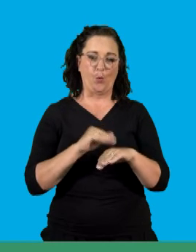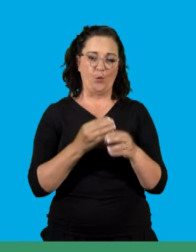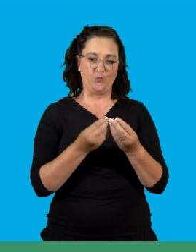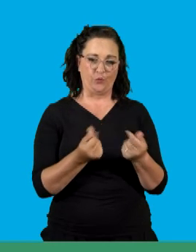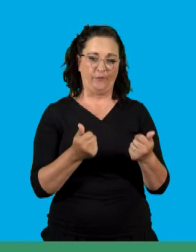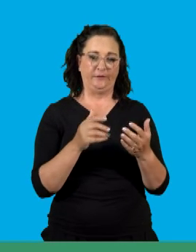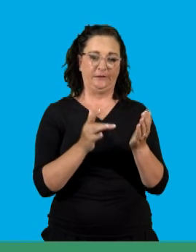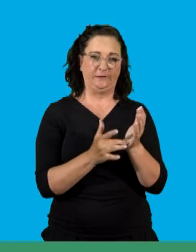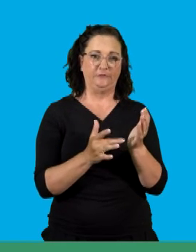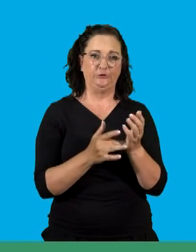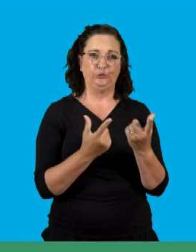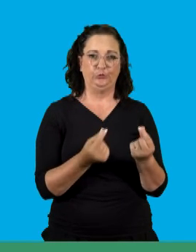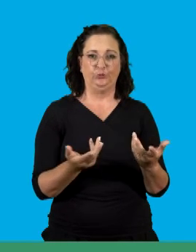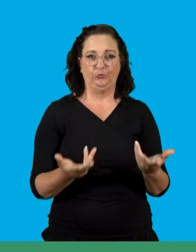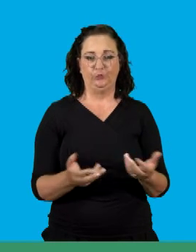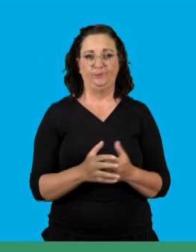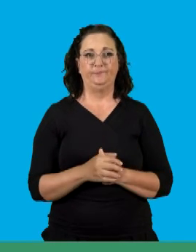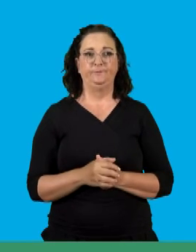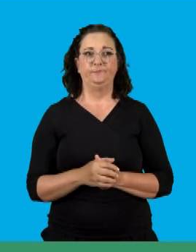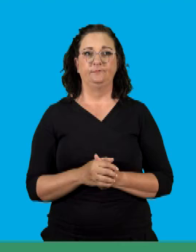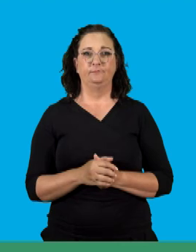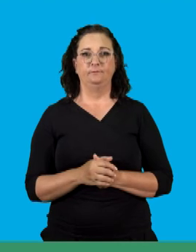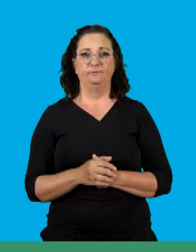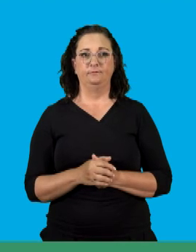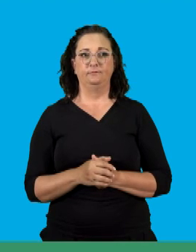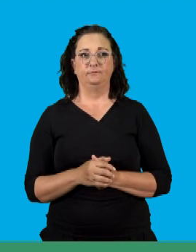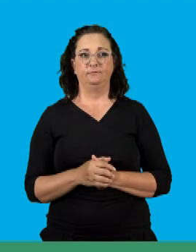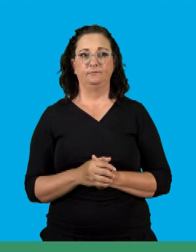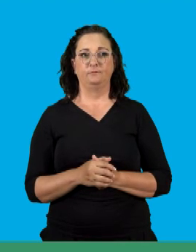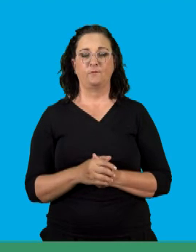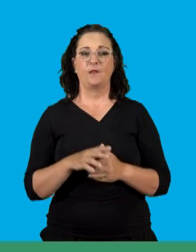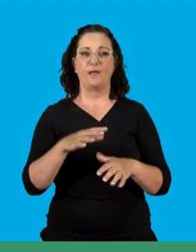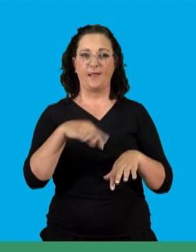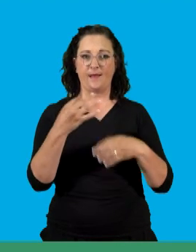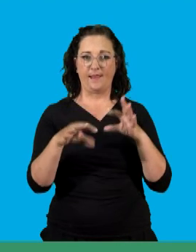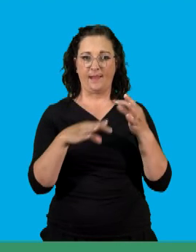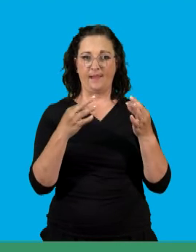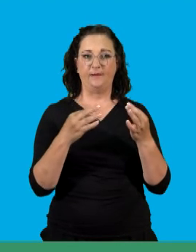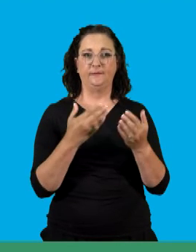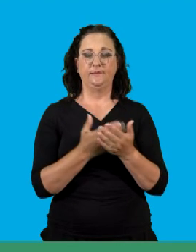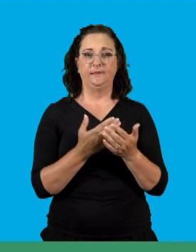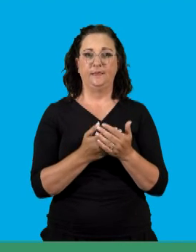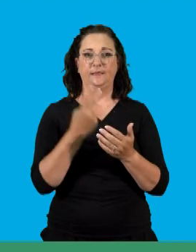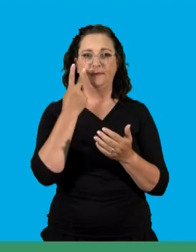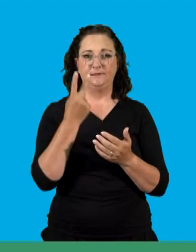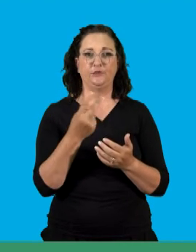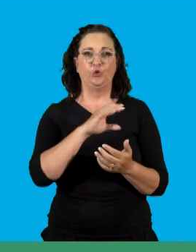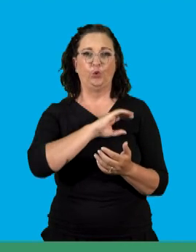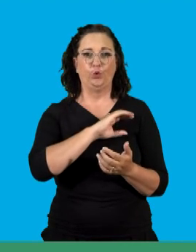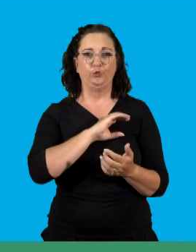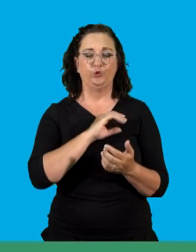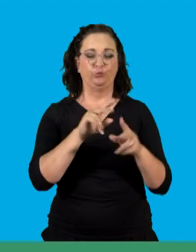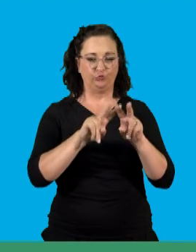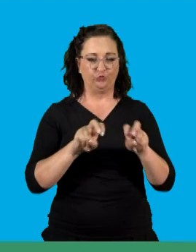problem-solving techniques. Right, this is a familiar question or topic. All right, analyze the needs of consumers